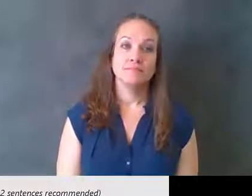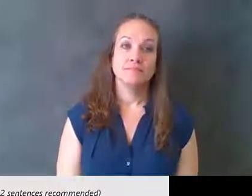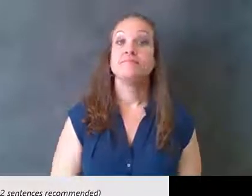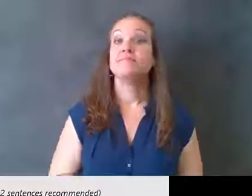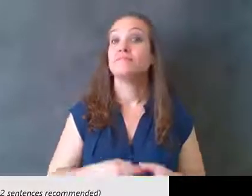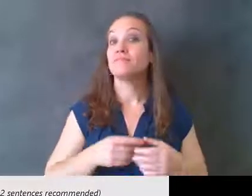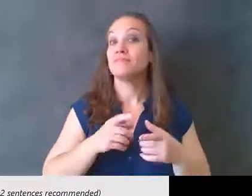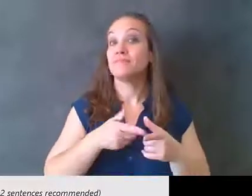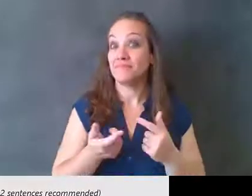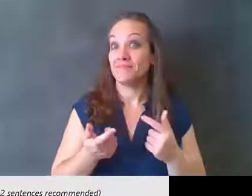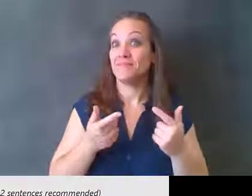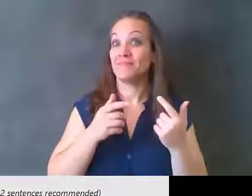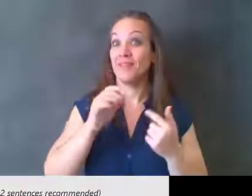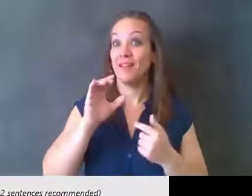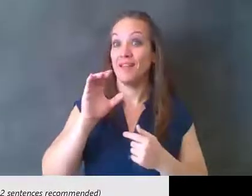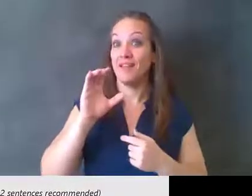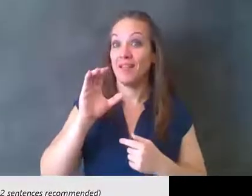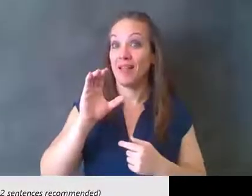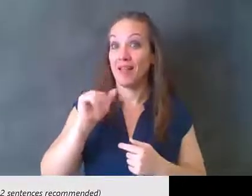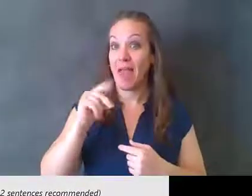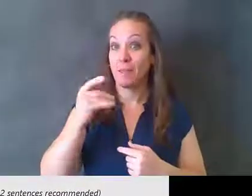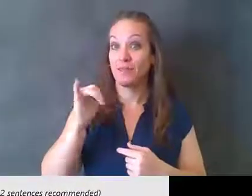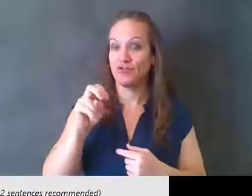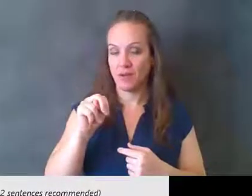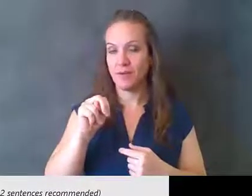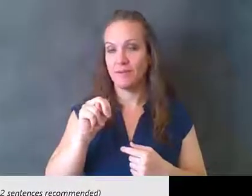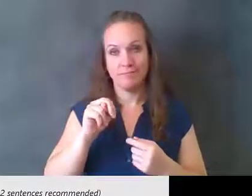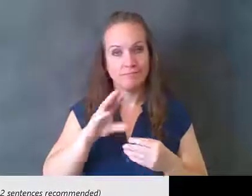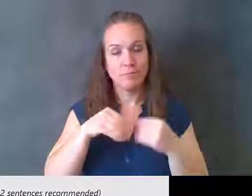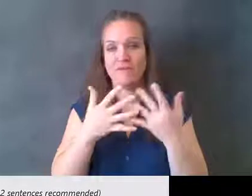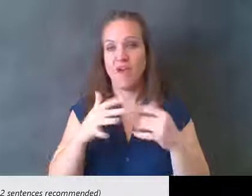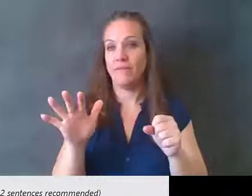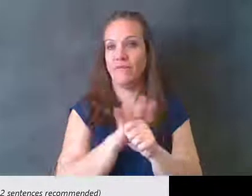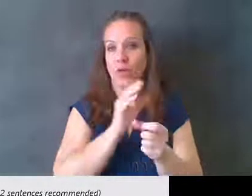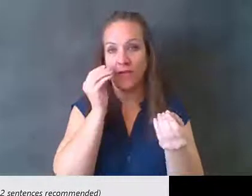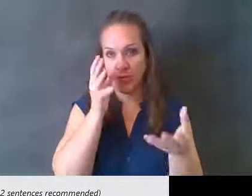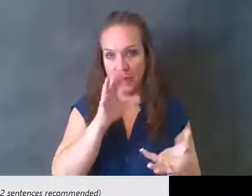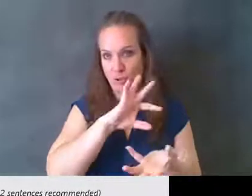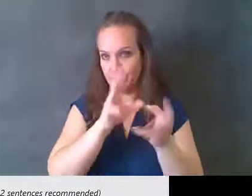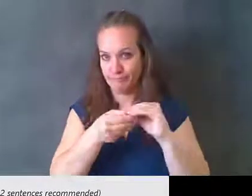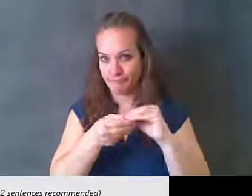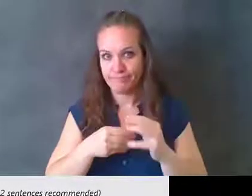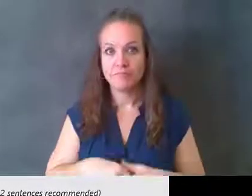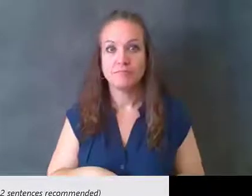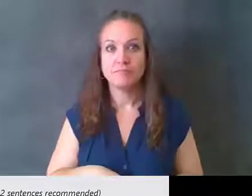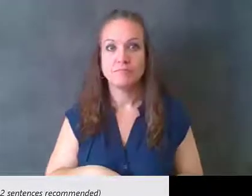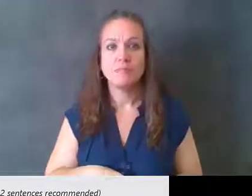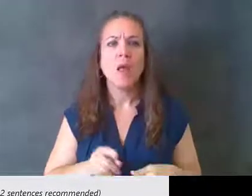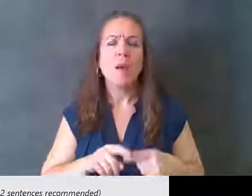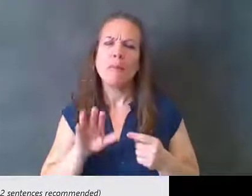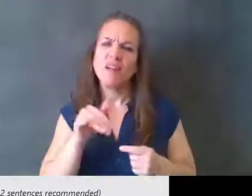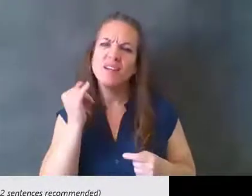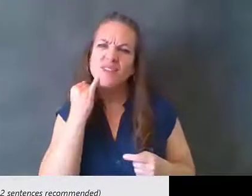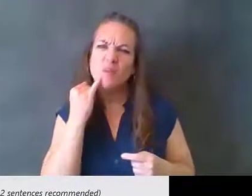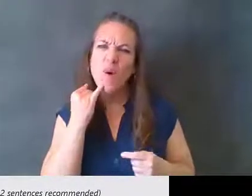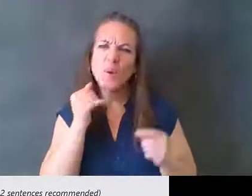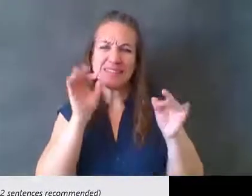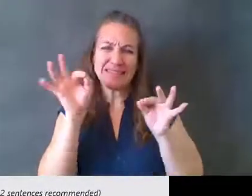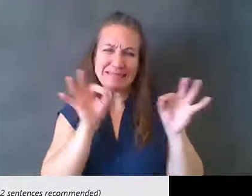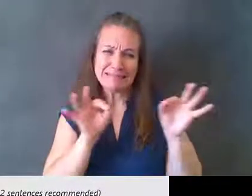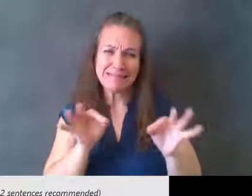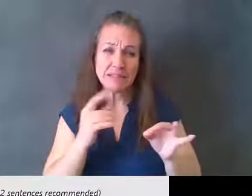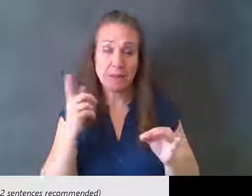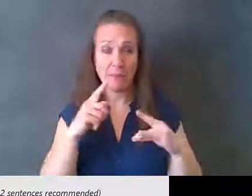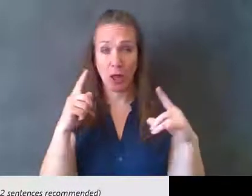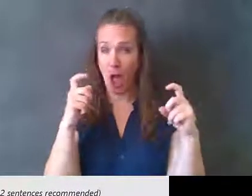has extra information for them. If you get to the point where you're describing an image that's really complex, so maybe we're